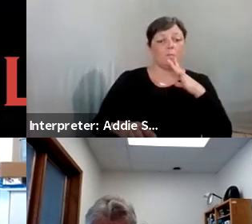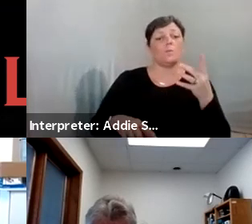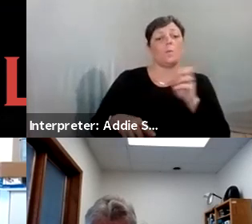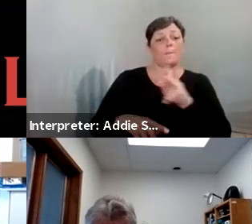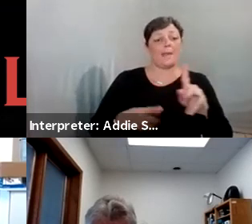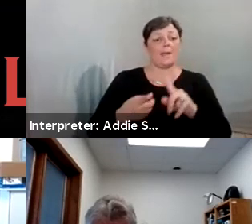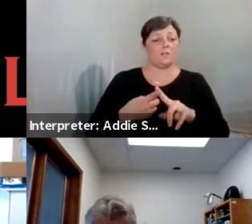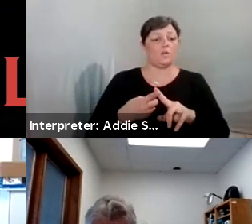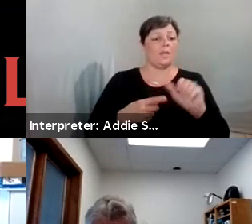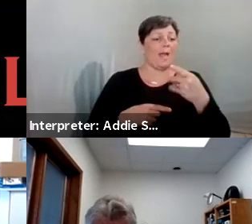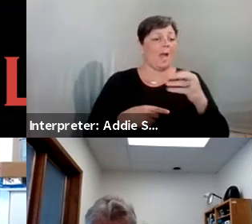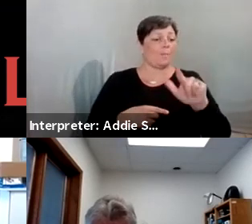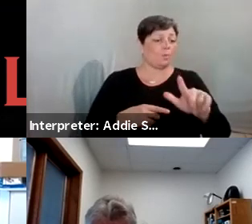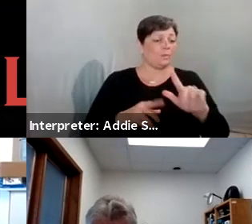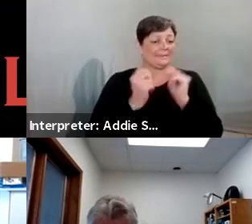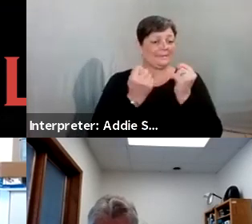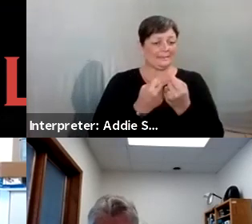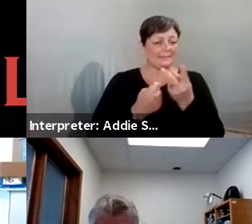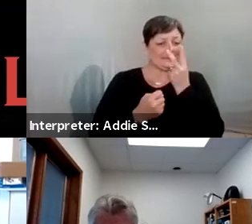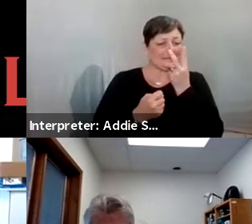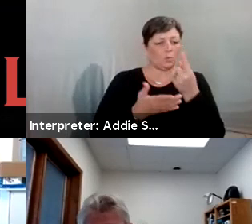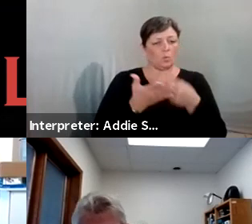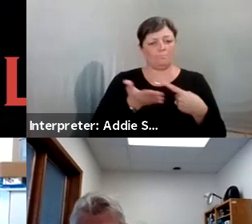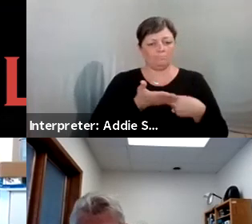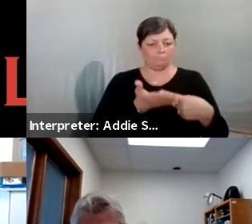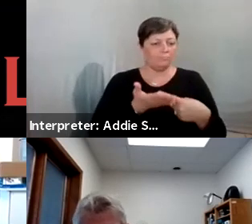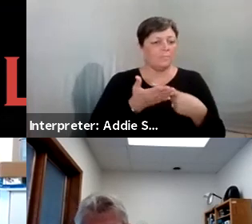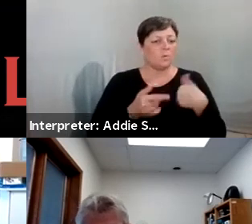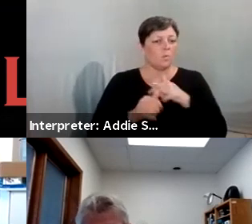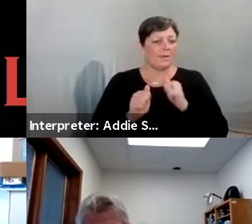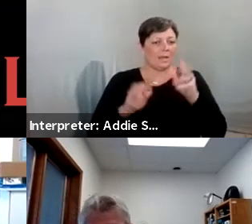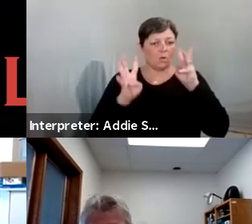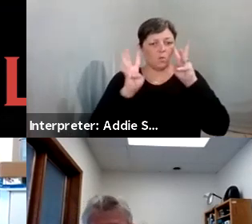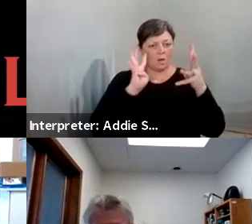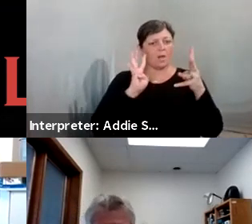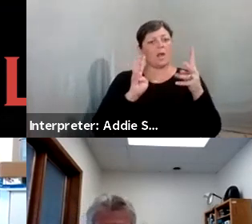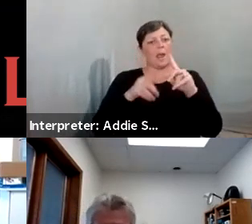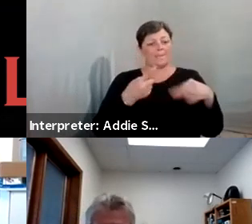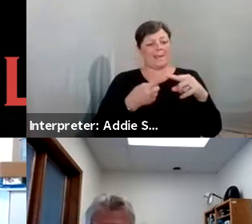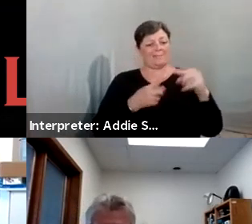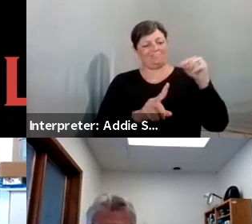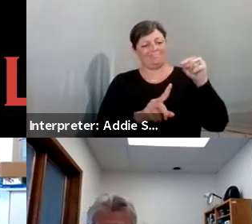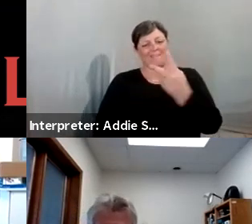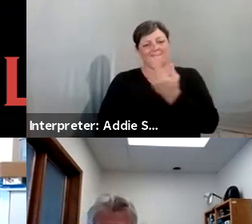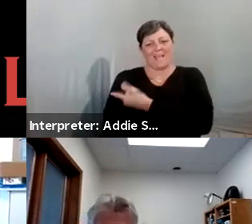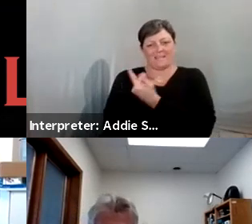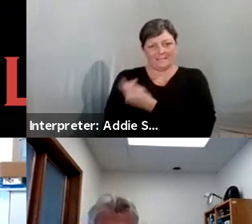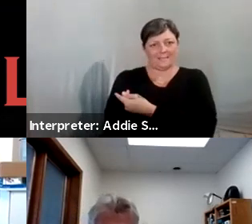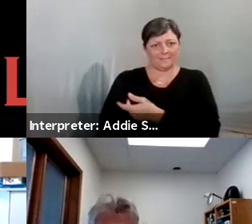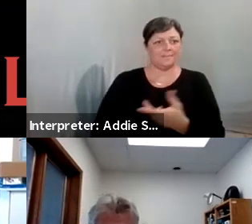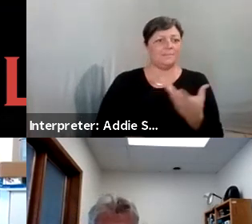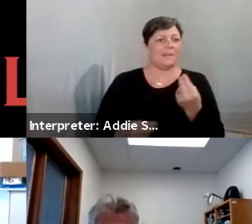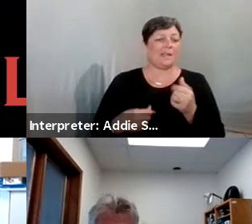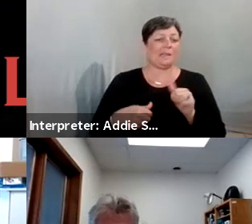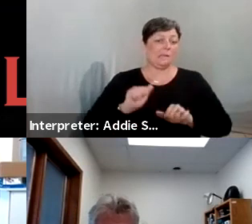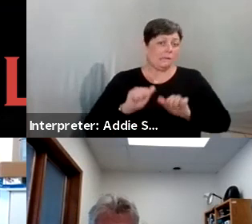April team and see what conversations we can maybe create just around vaccines and the